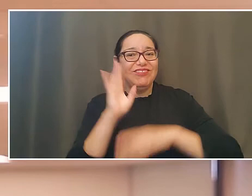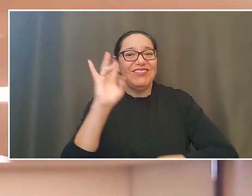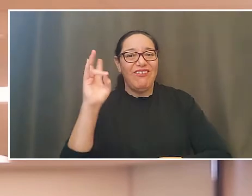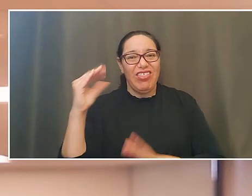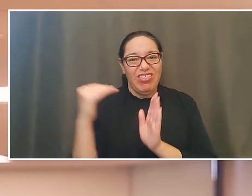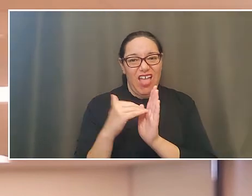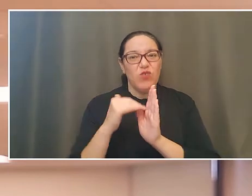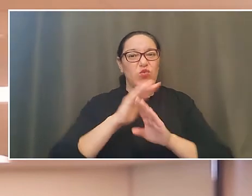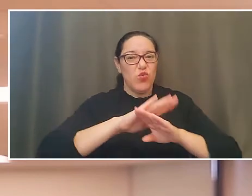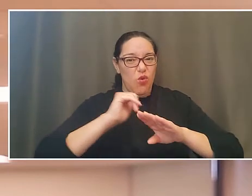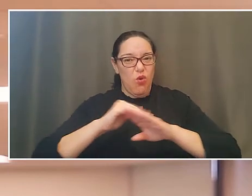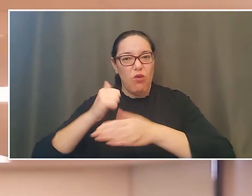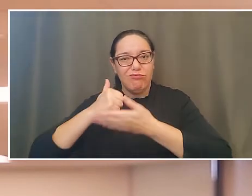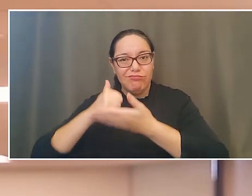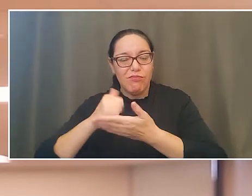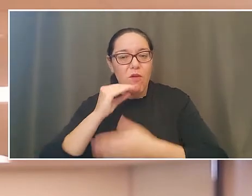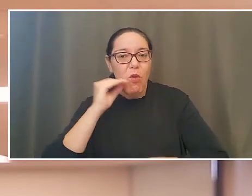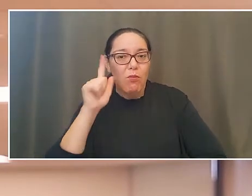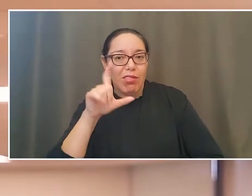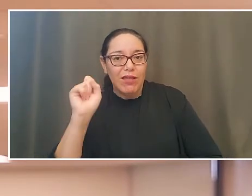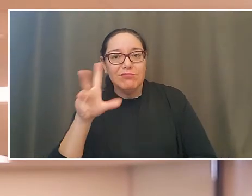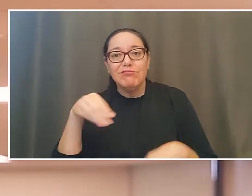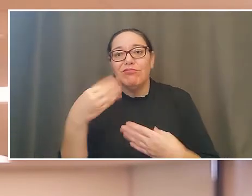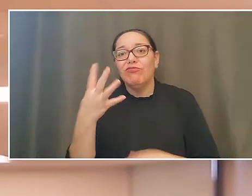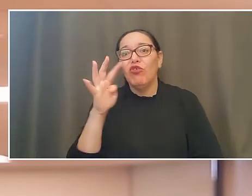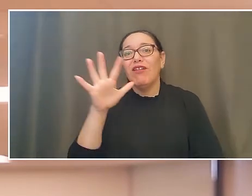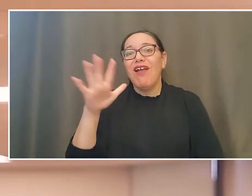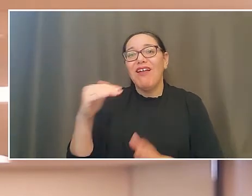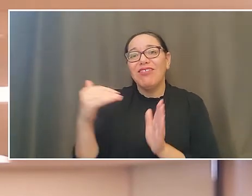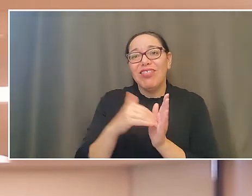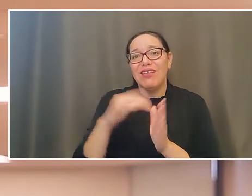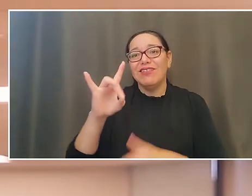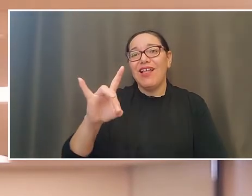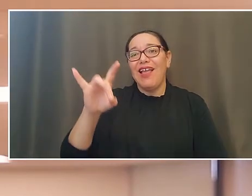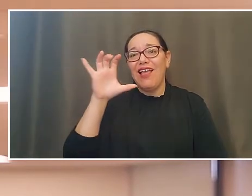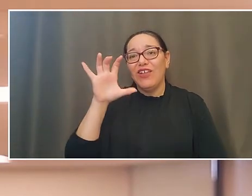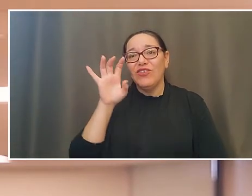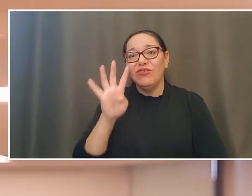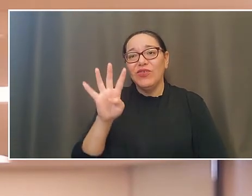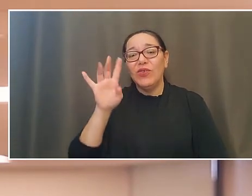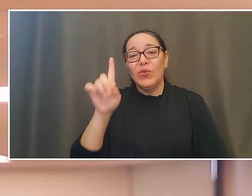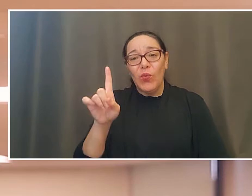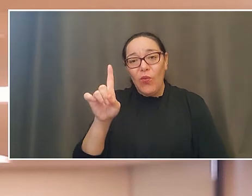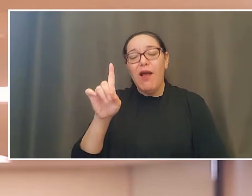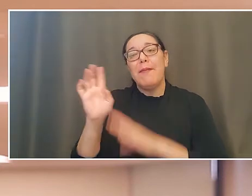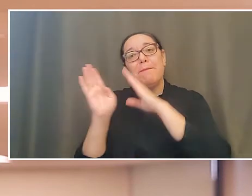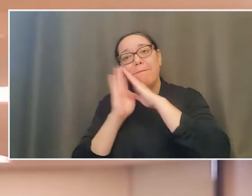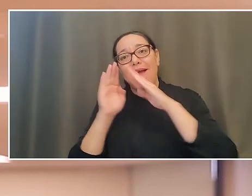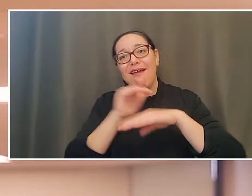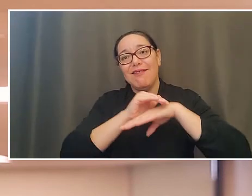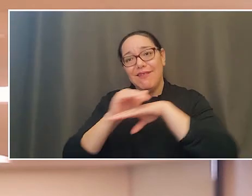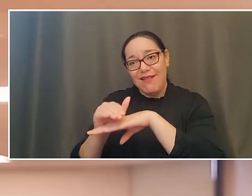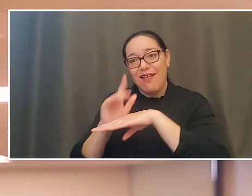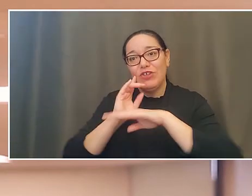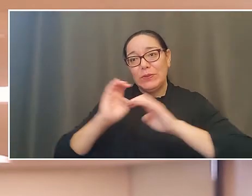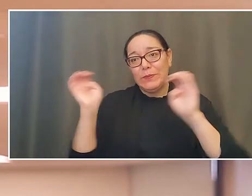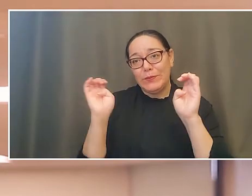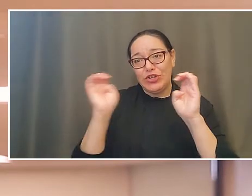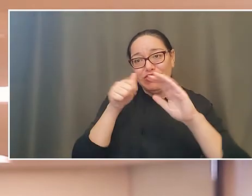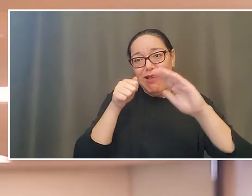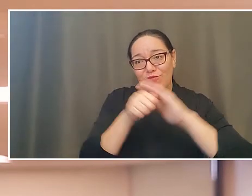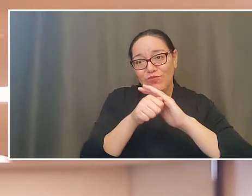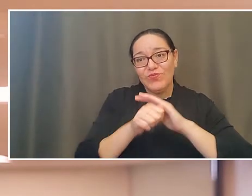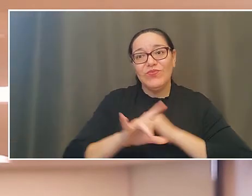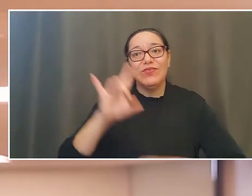assistance, provided 45,841 bed nights of emergency housing, and 8,388 bed nights of